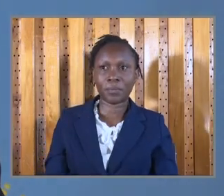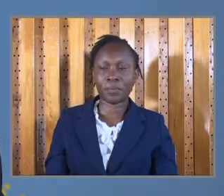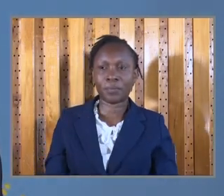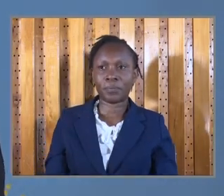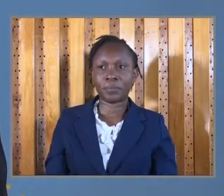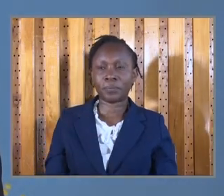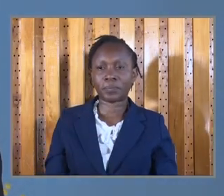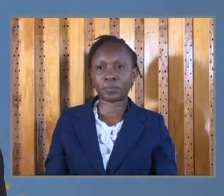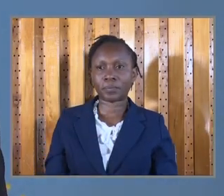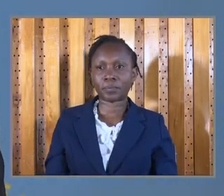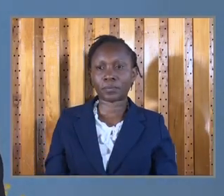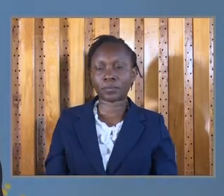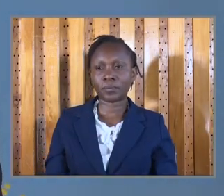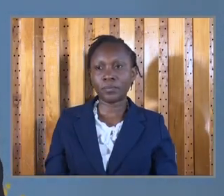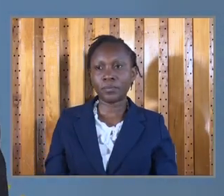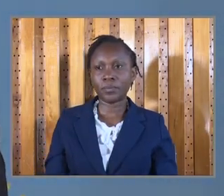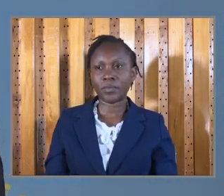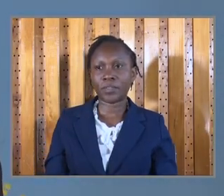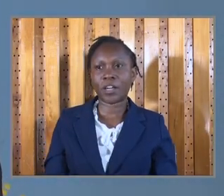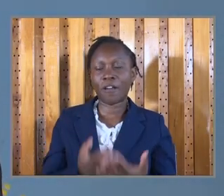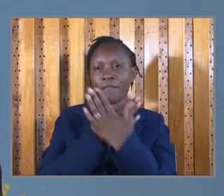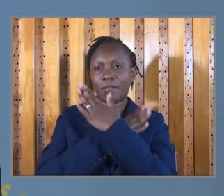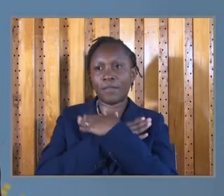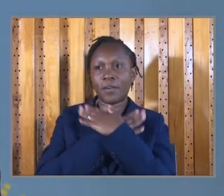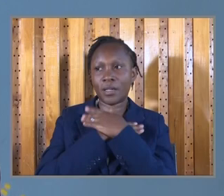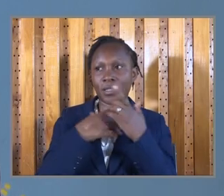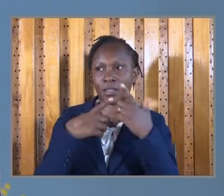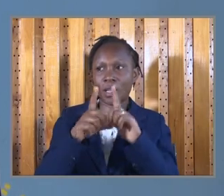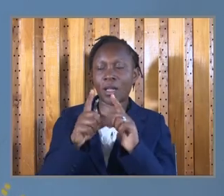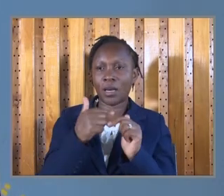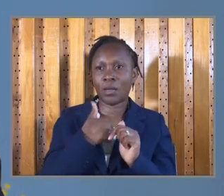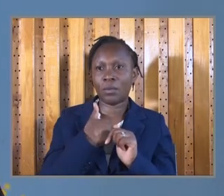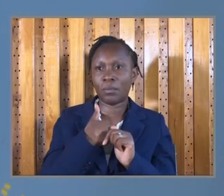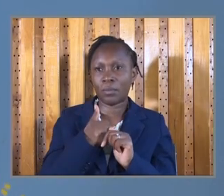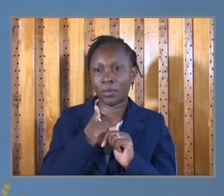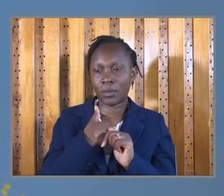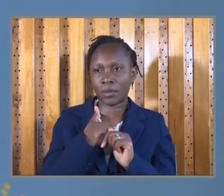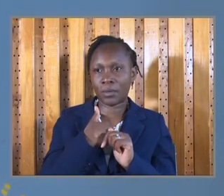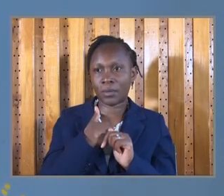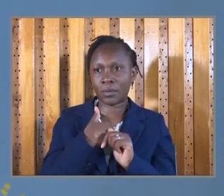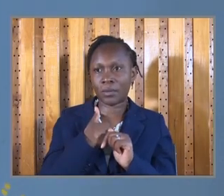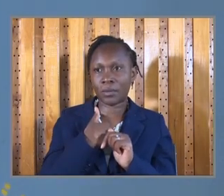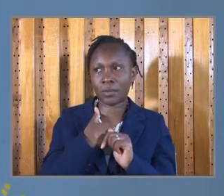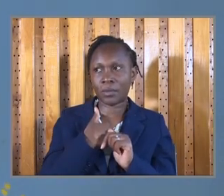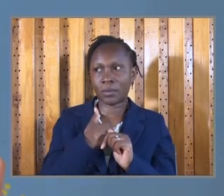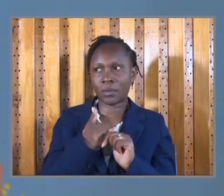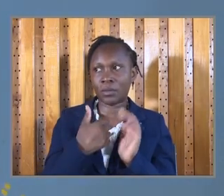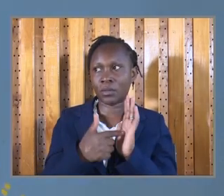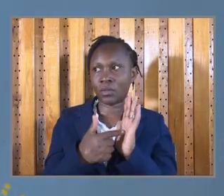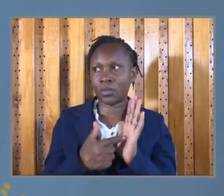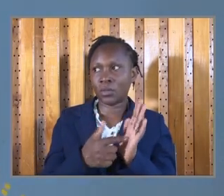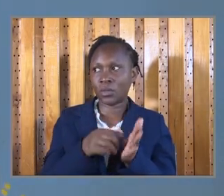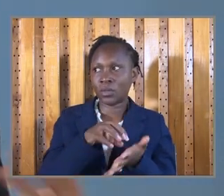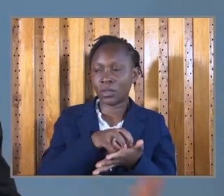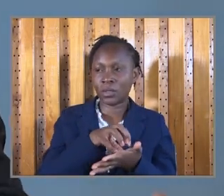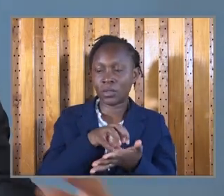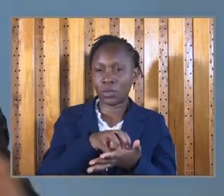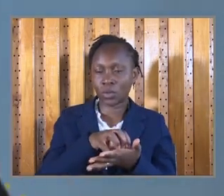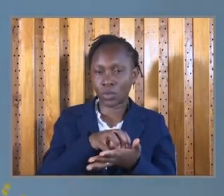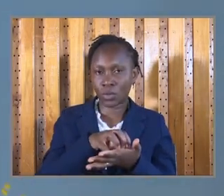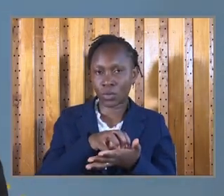Dear friends, allow me to be honest. The geopolitical situation the world is facing,